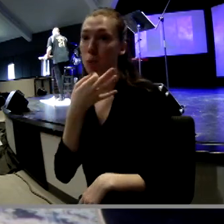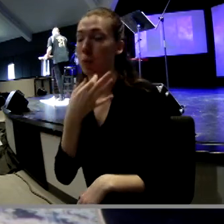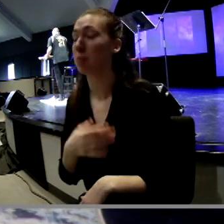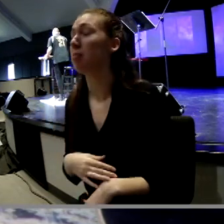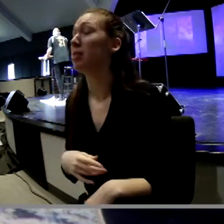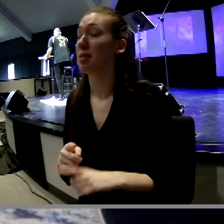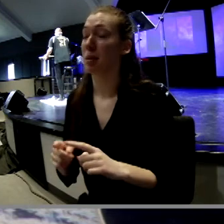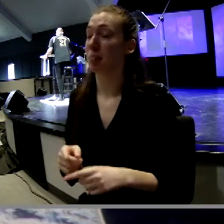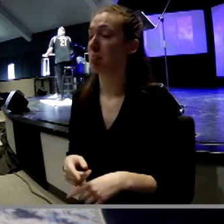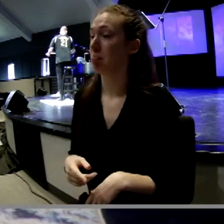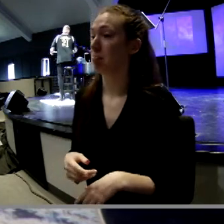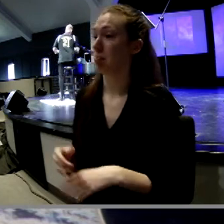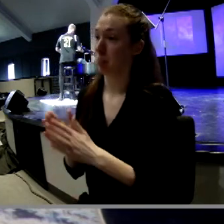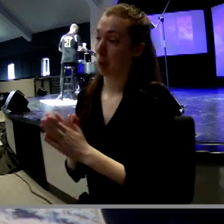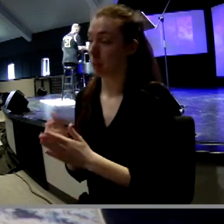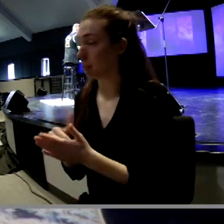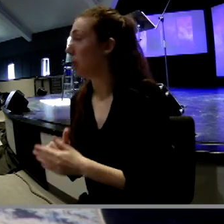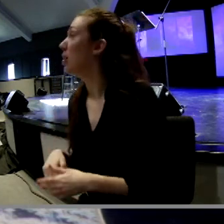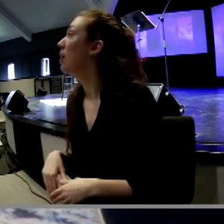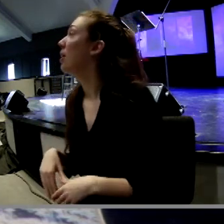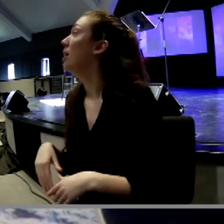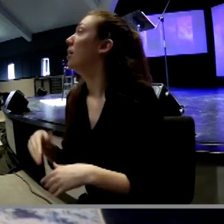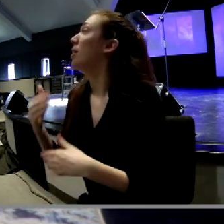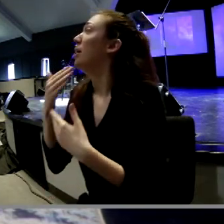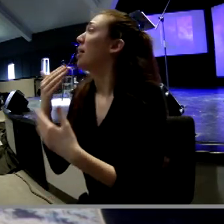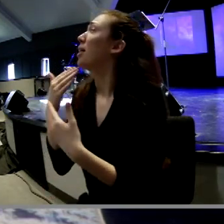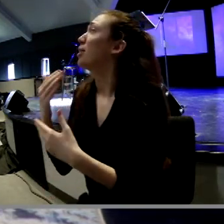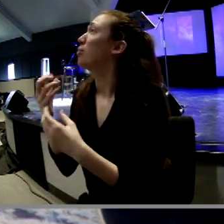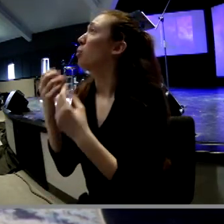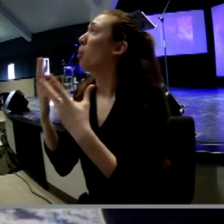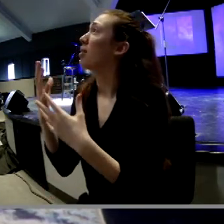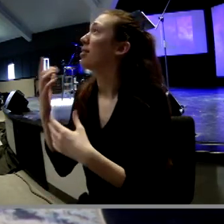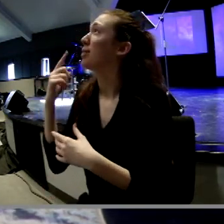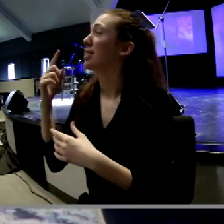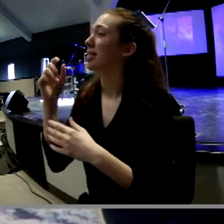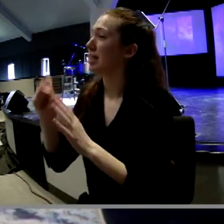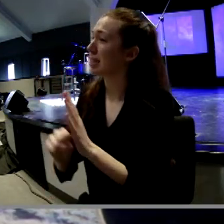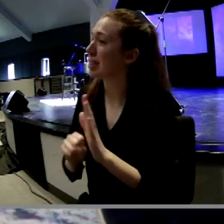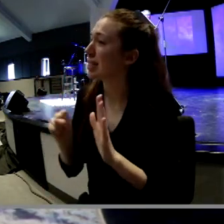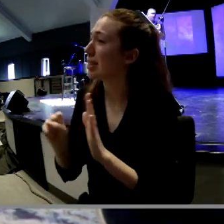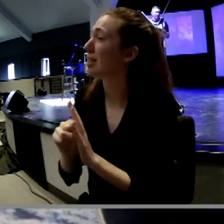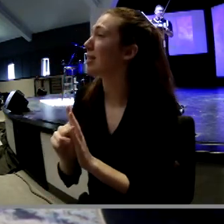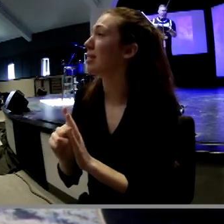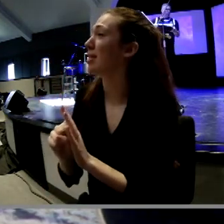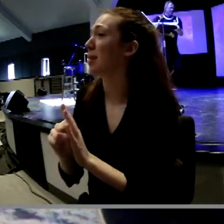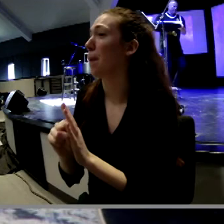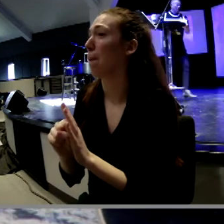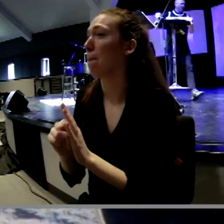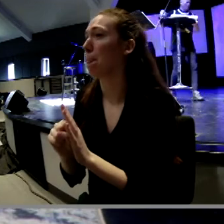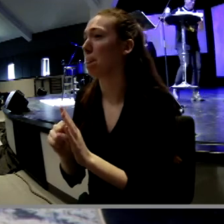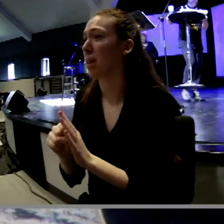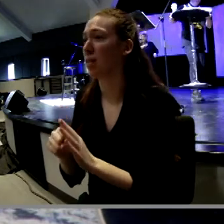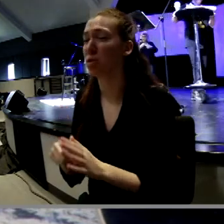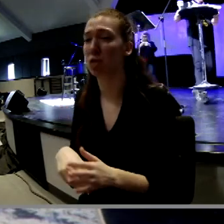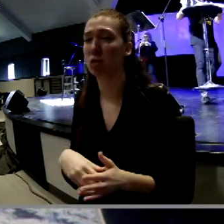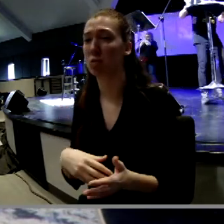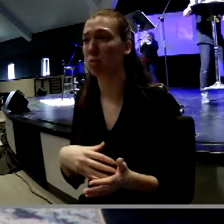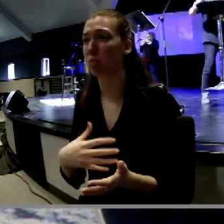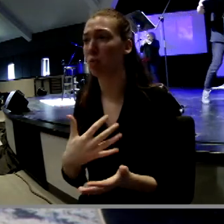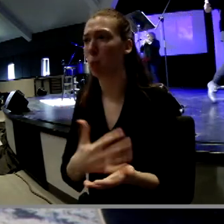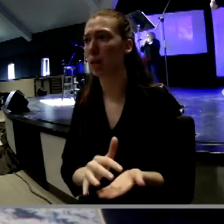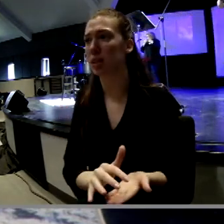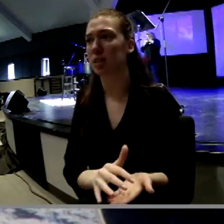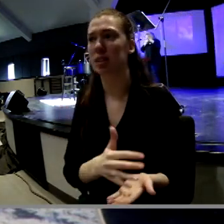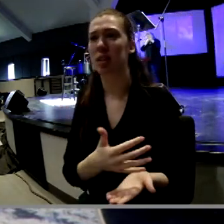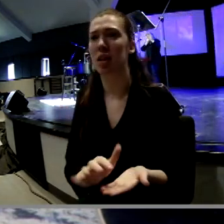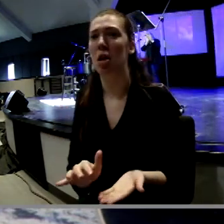But God, we just thank you so much for this season that we're in. You're not going to waste any of it. Help